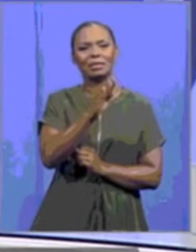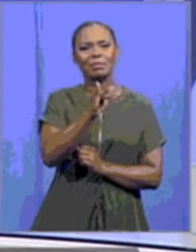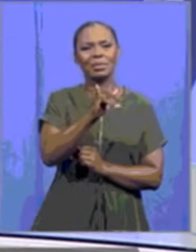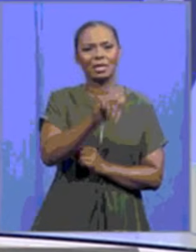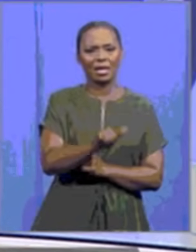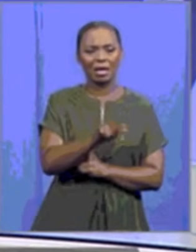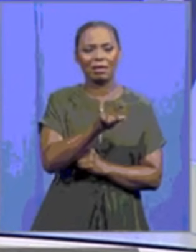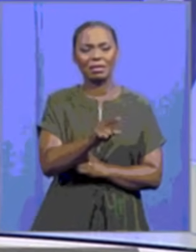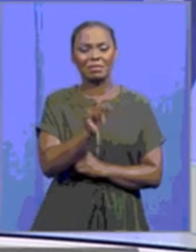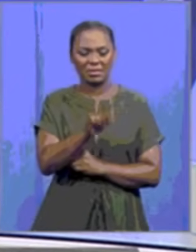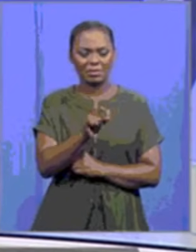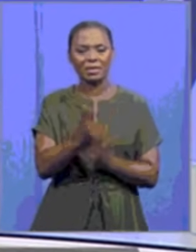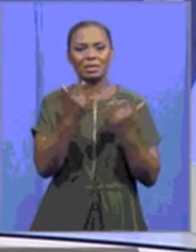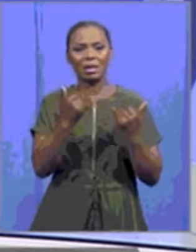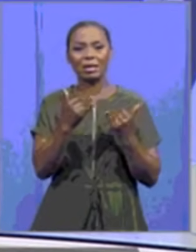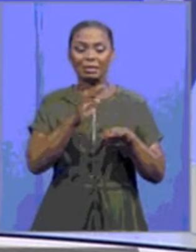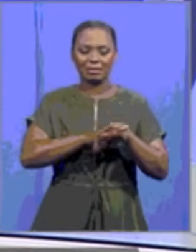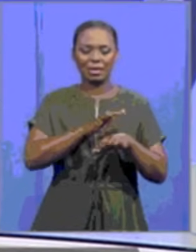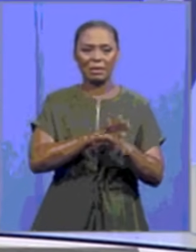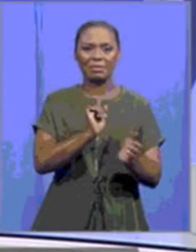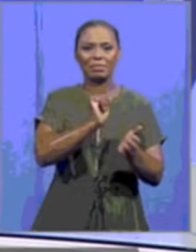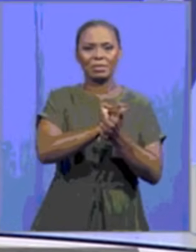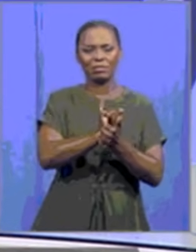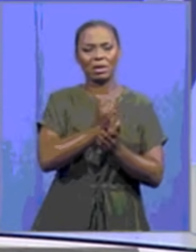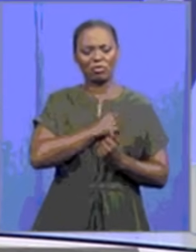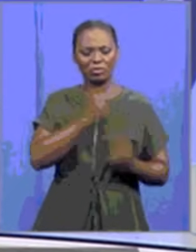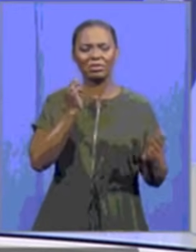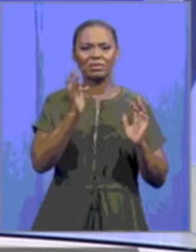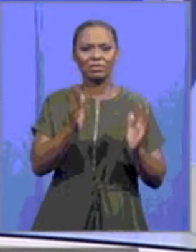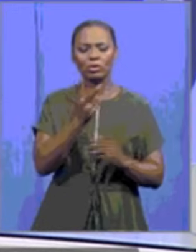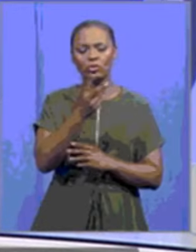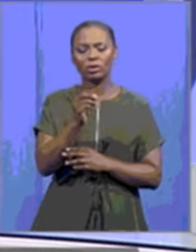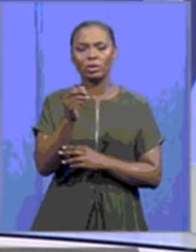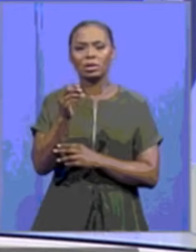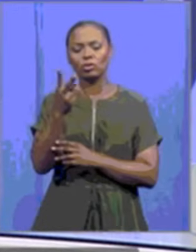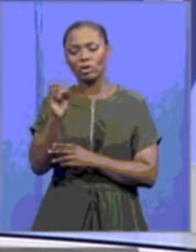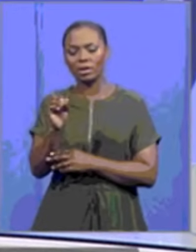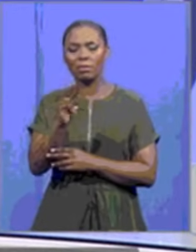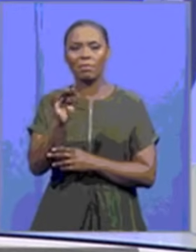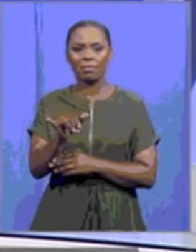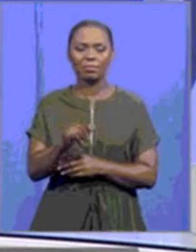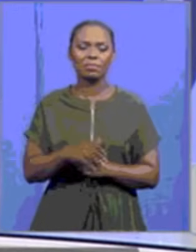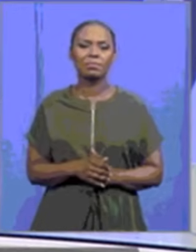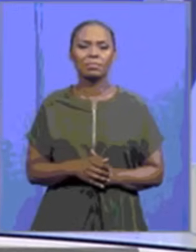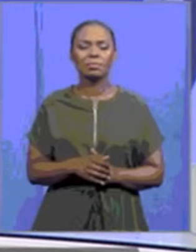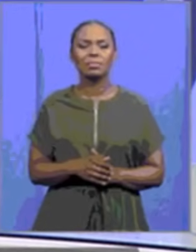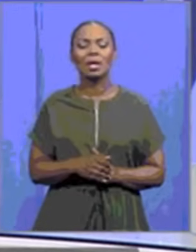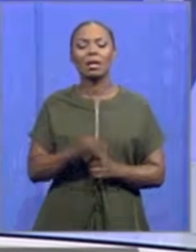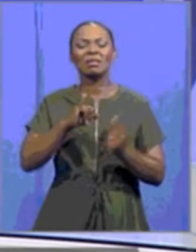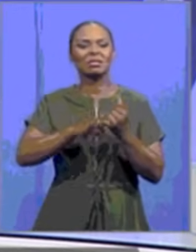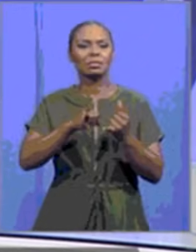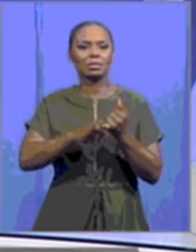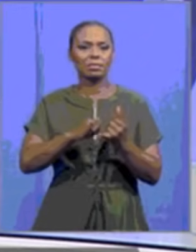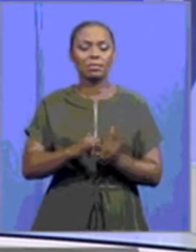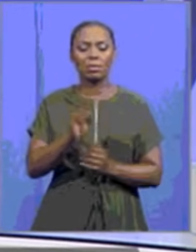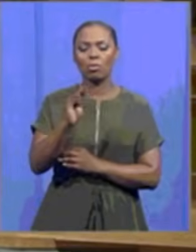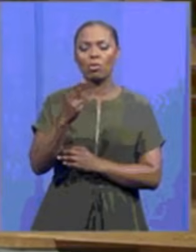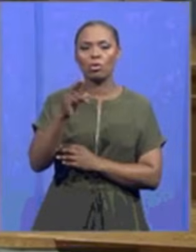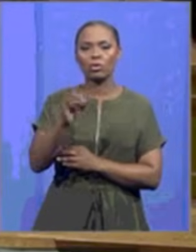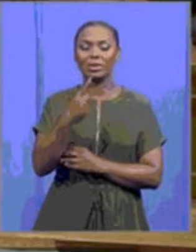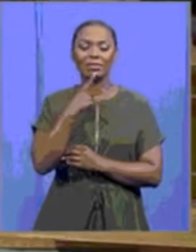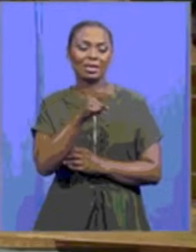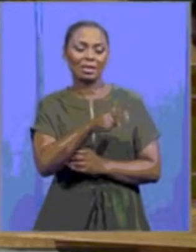letšatši leo a swerwego ka lona ka la 30 ka kgwedi ya May 2020. Mbotho o boletše gore Sibiya o be